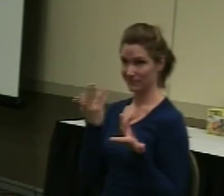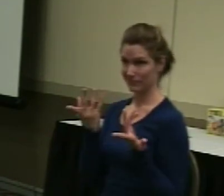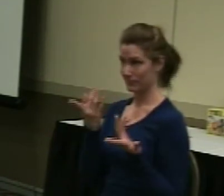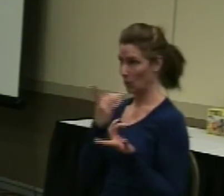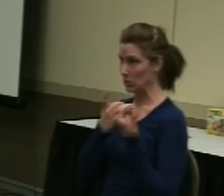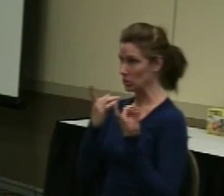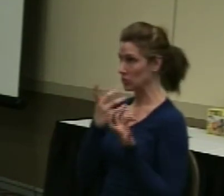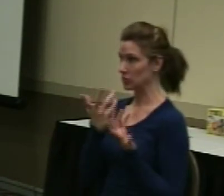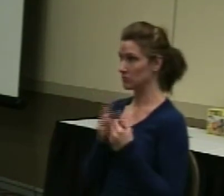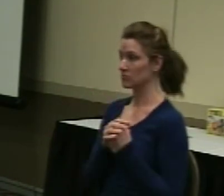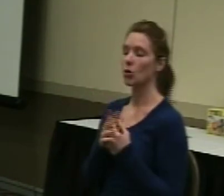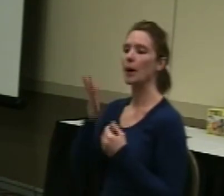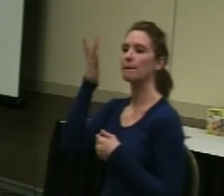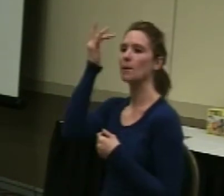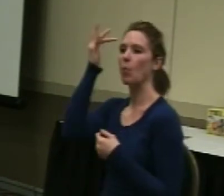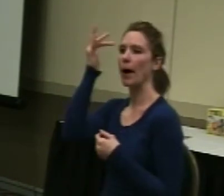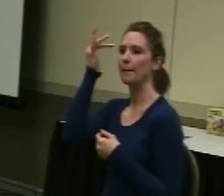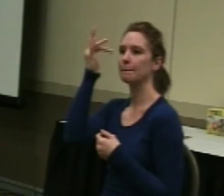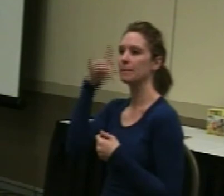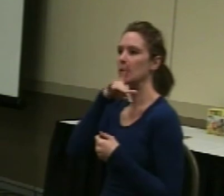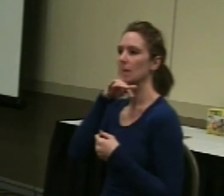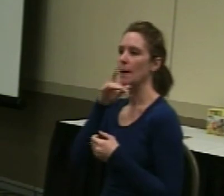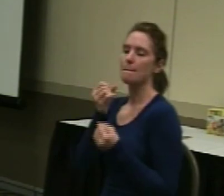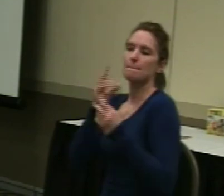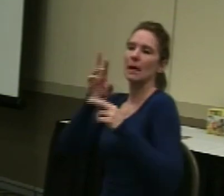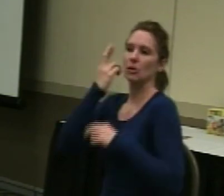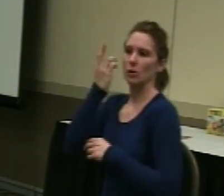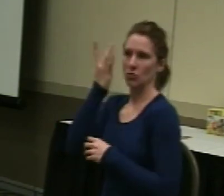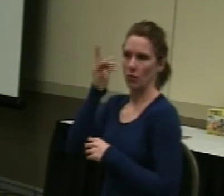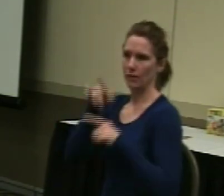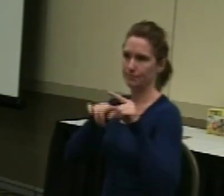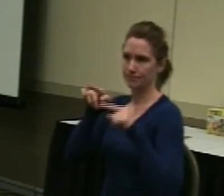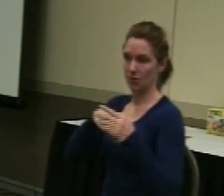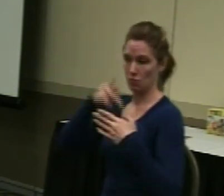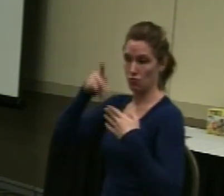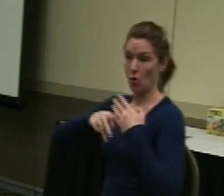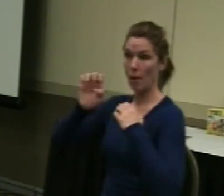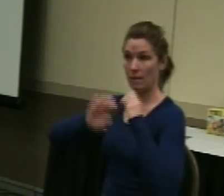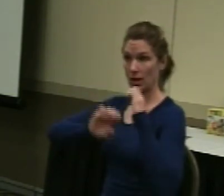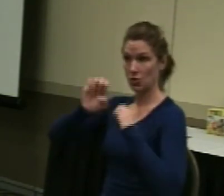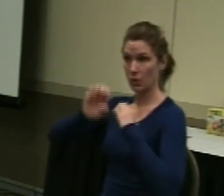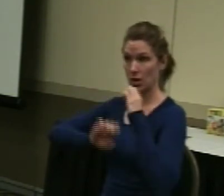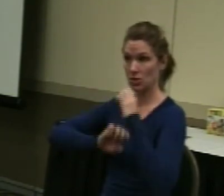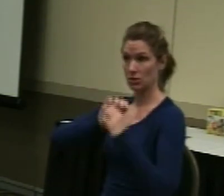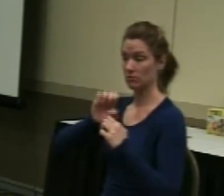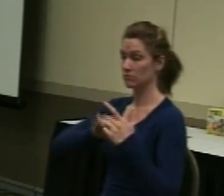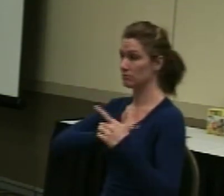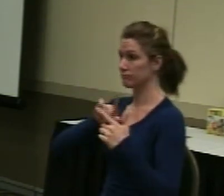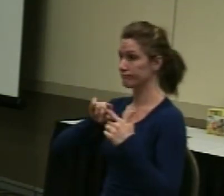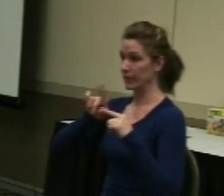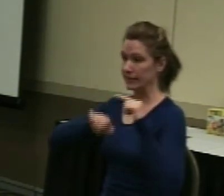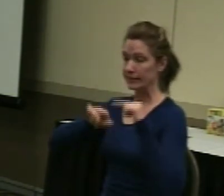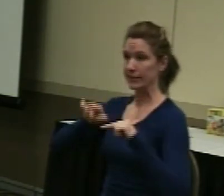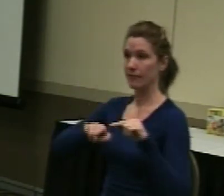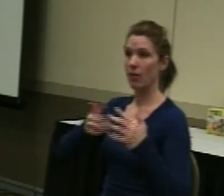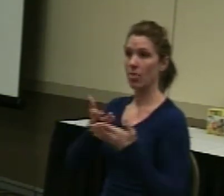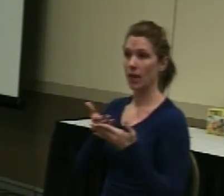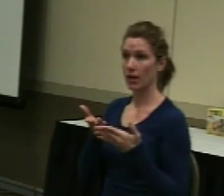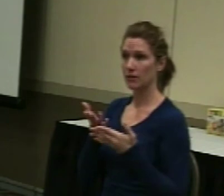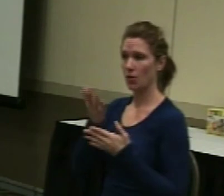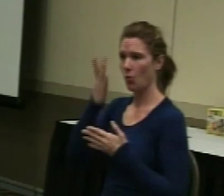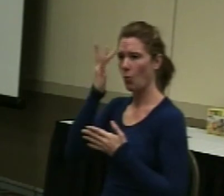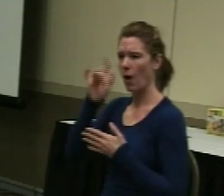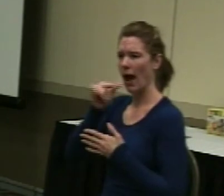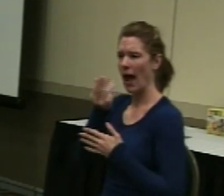do we do this? Obviously, we're doing it for many reasons. Program evaluation, all these different things. Why are we